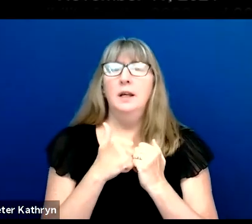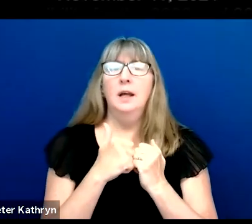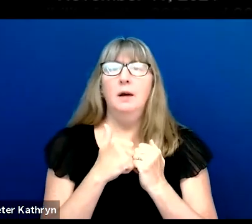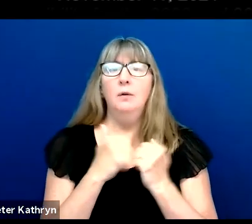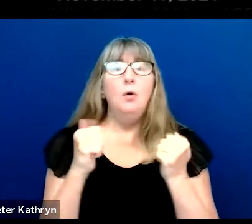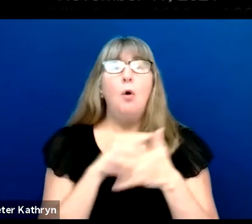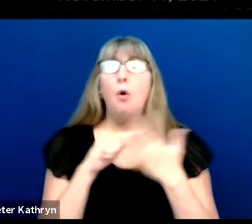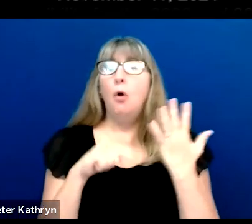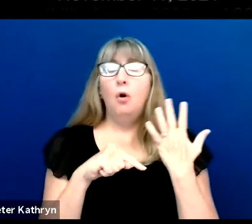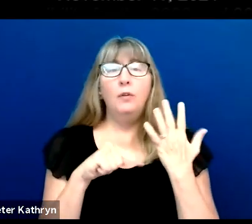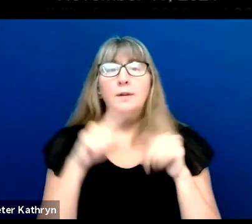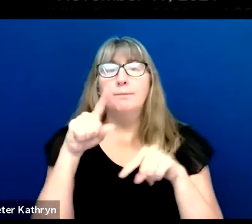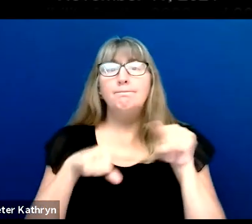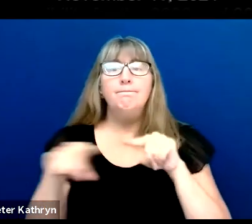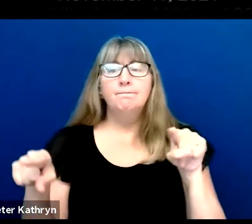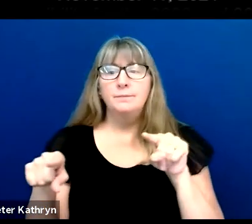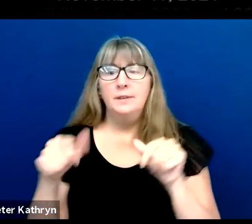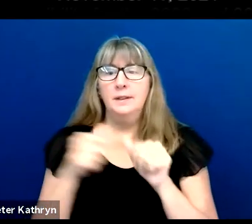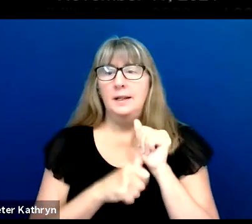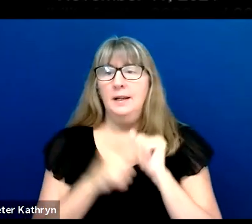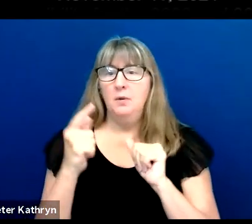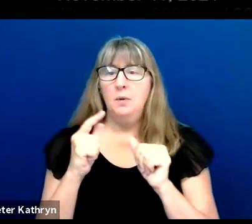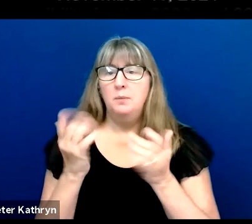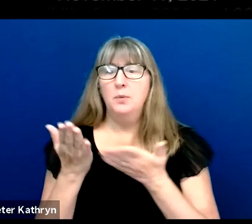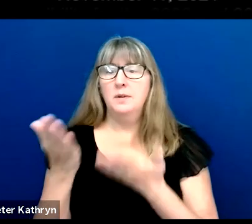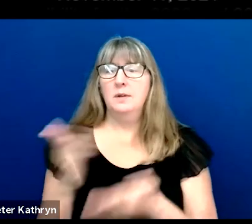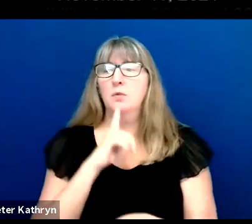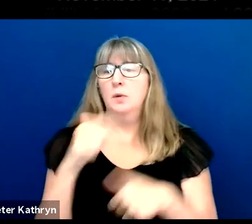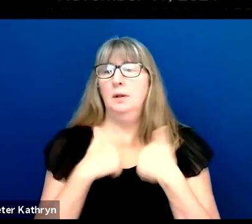these demographics, how everybody presents in American real life.